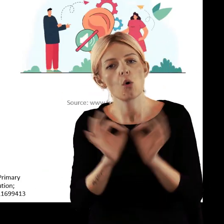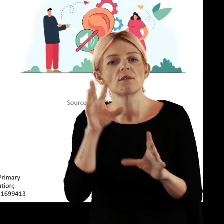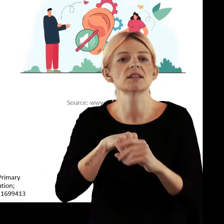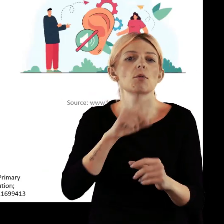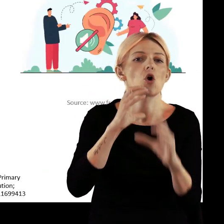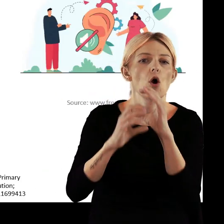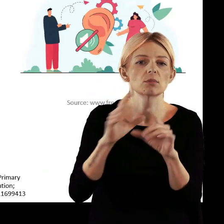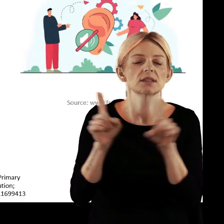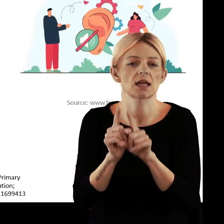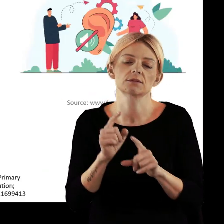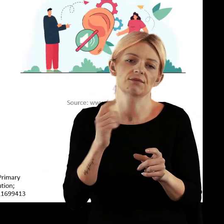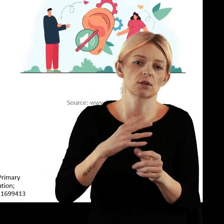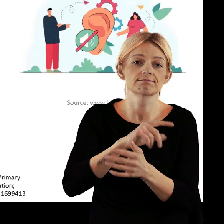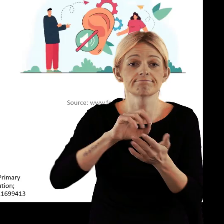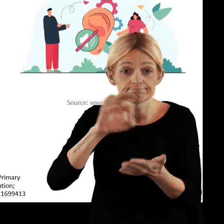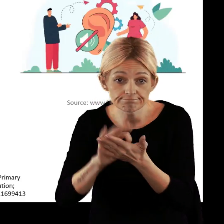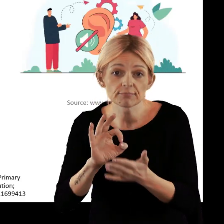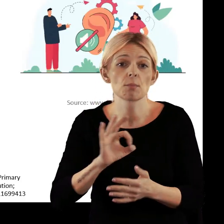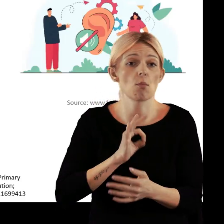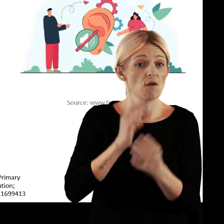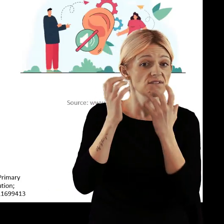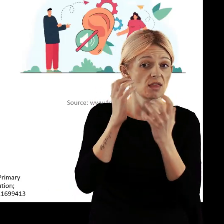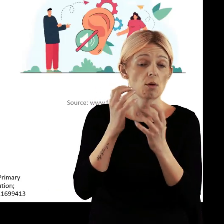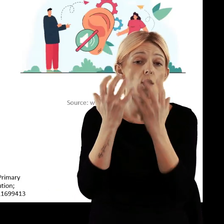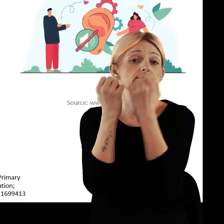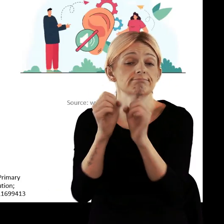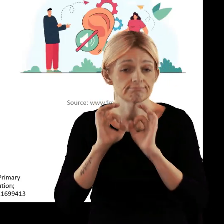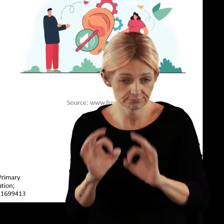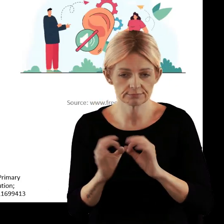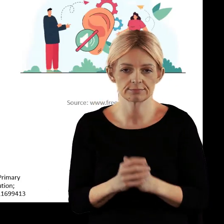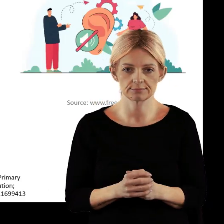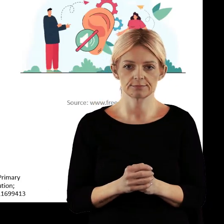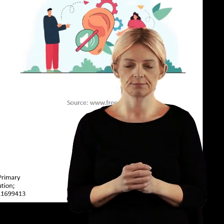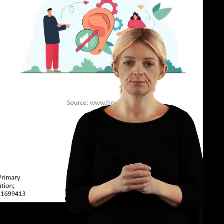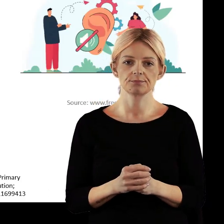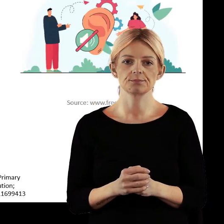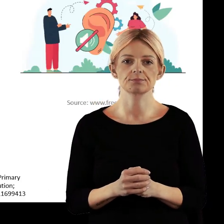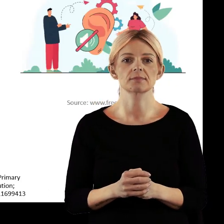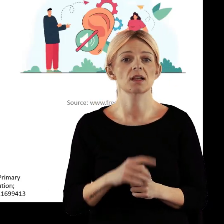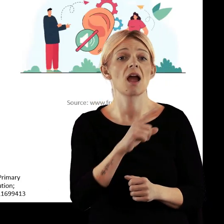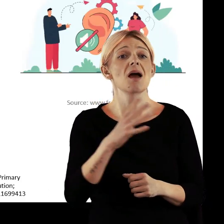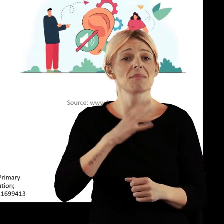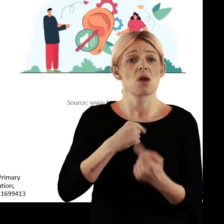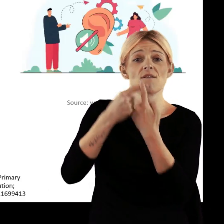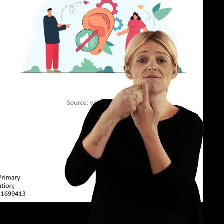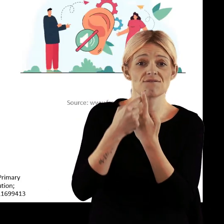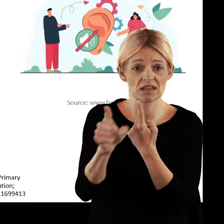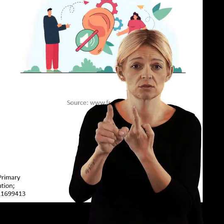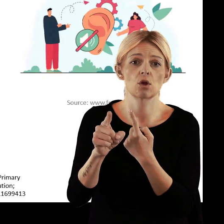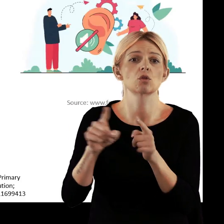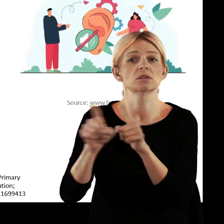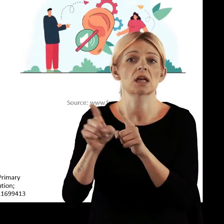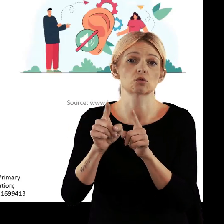the receiver. The fact that we have sent it does not always mean that it has reached the receiver,